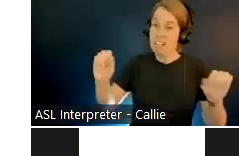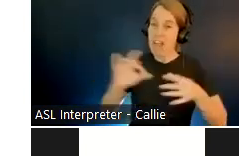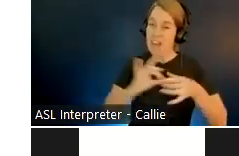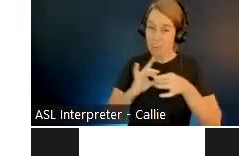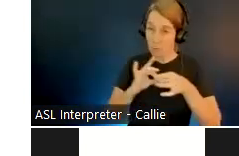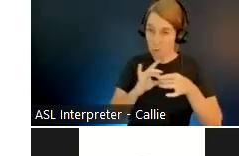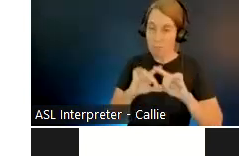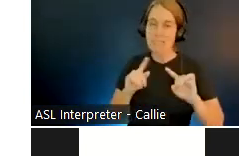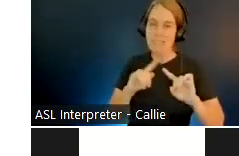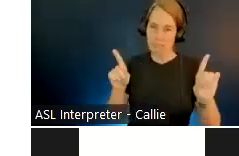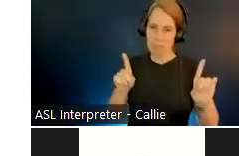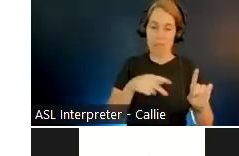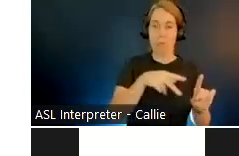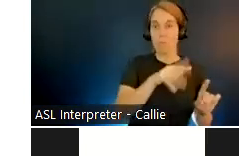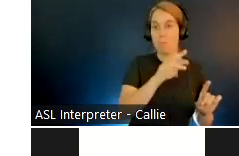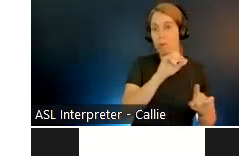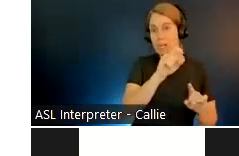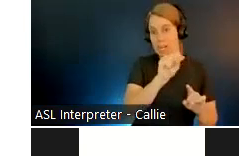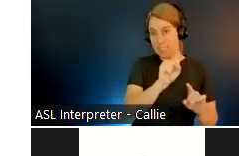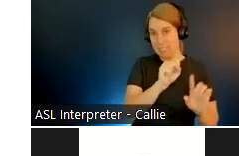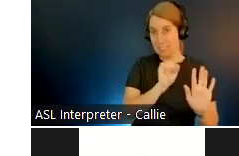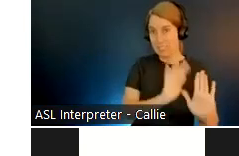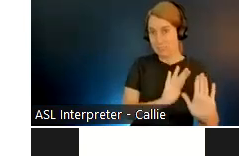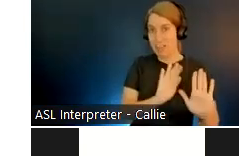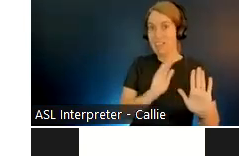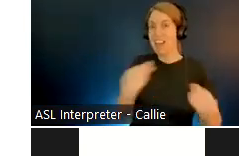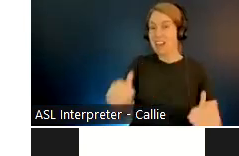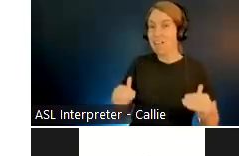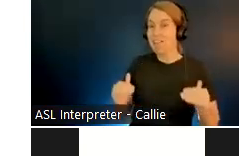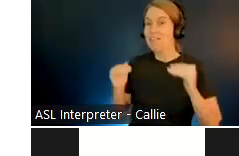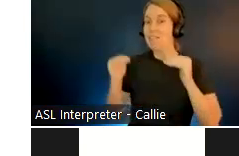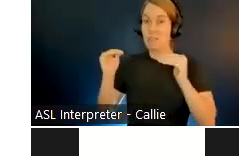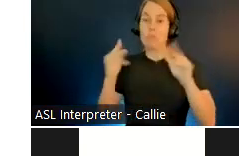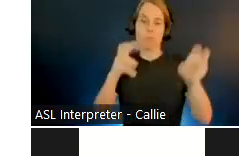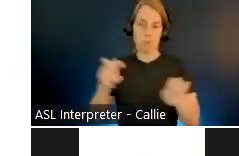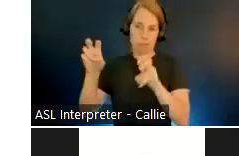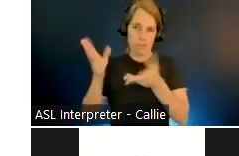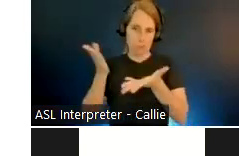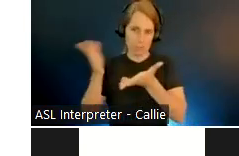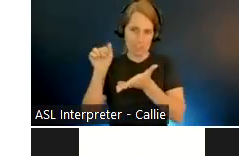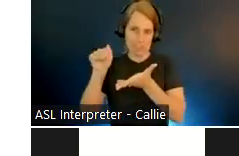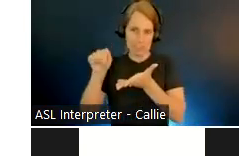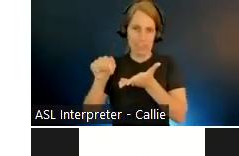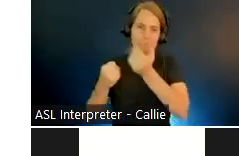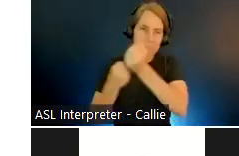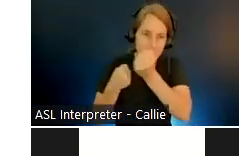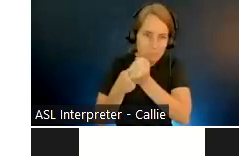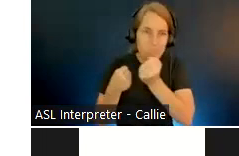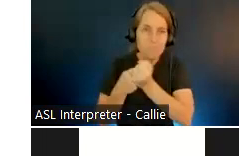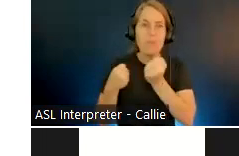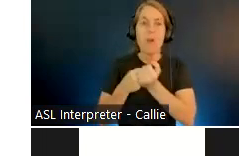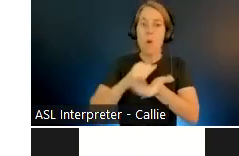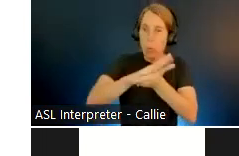level. They promote the movement from school to post-secondary education, vocational training,